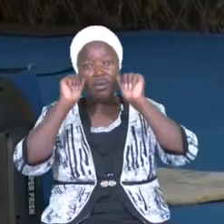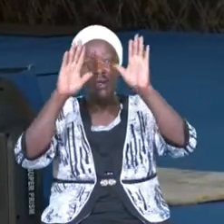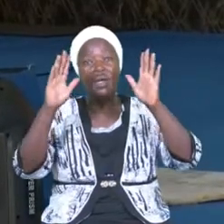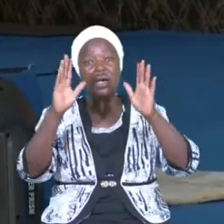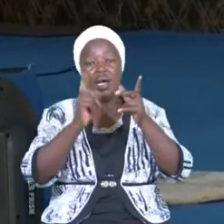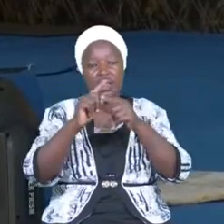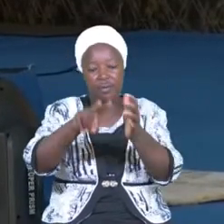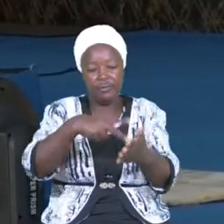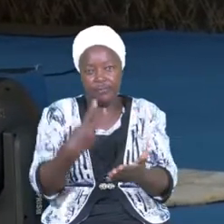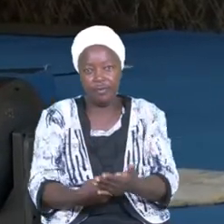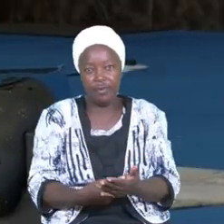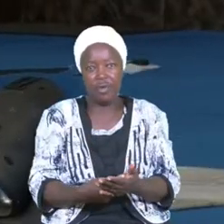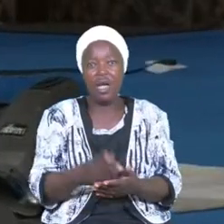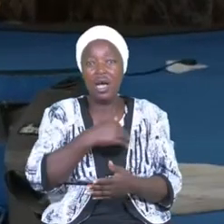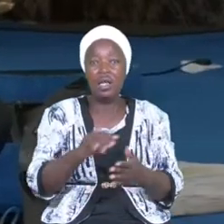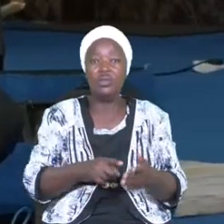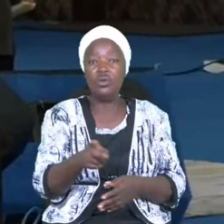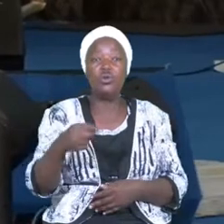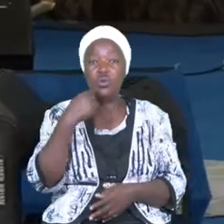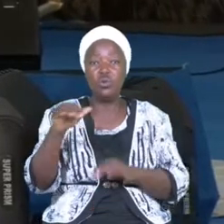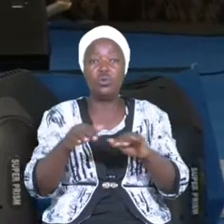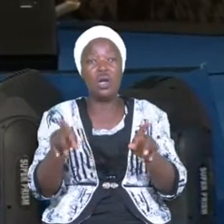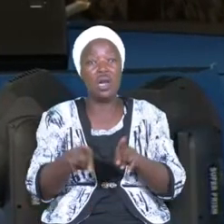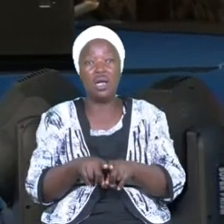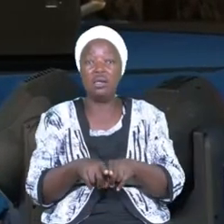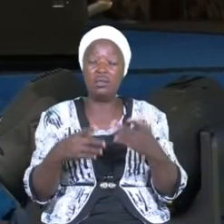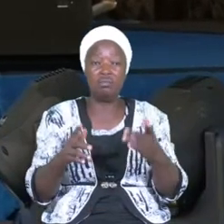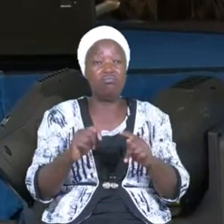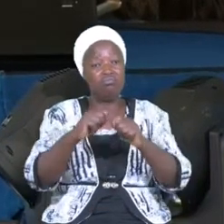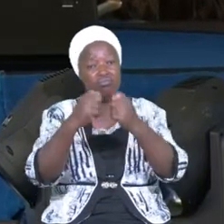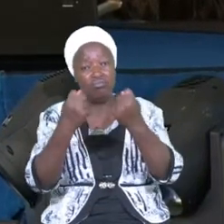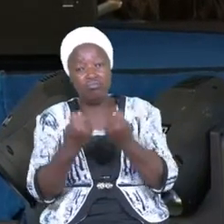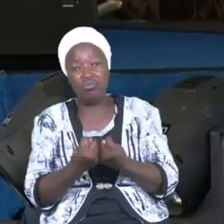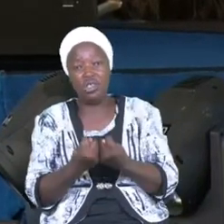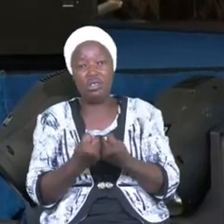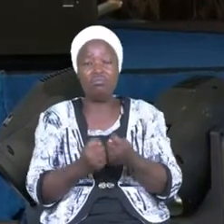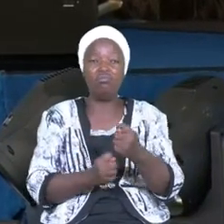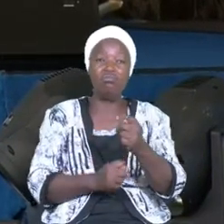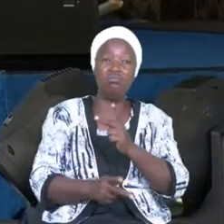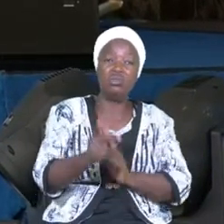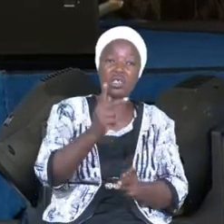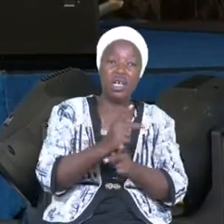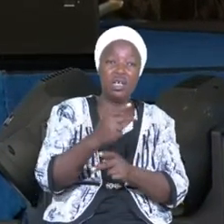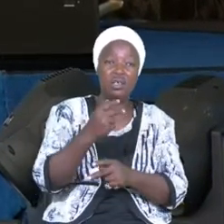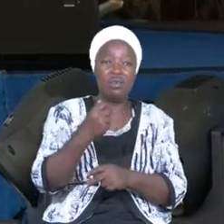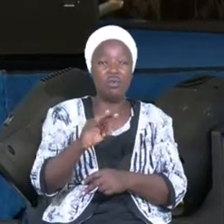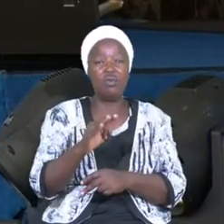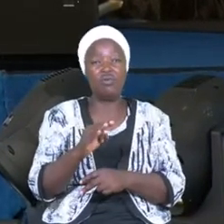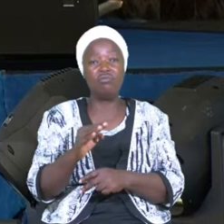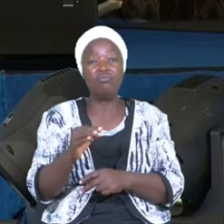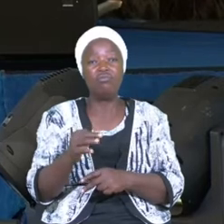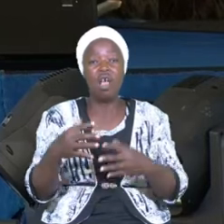And those who do like team kind of like basketball, like